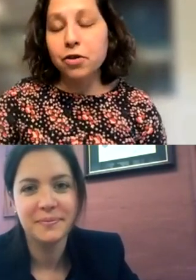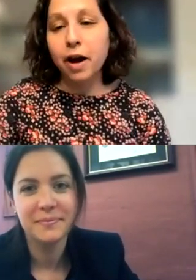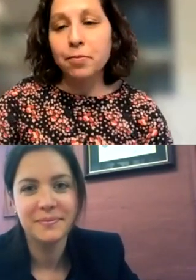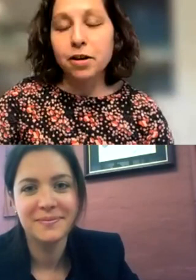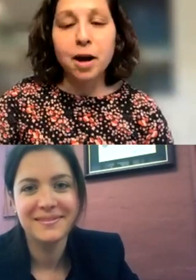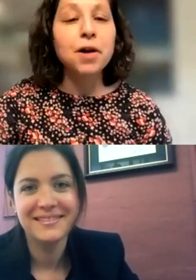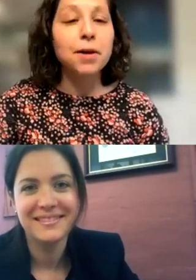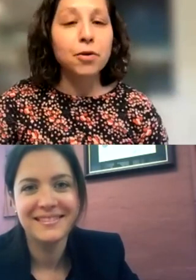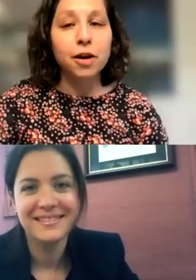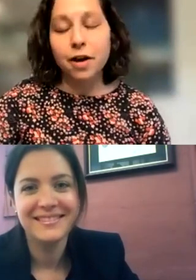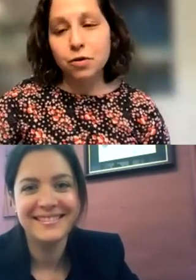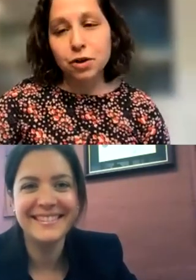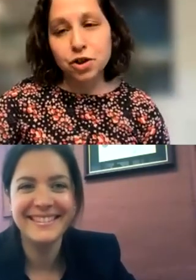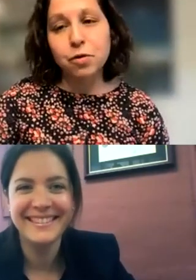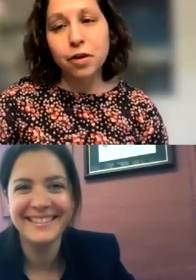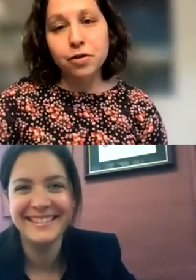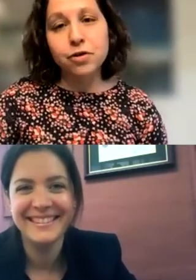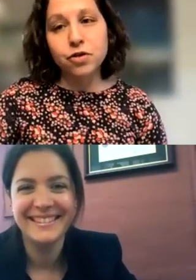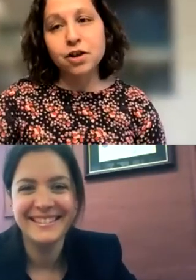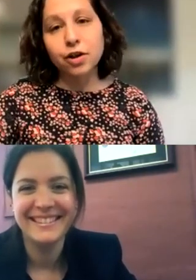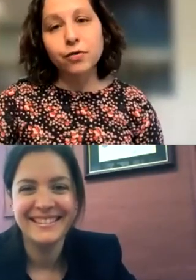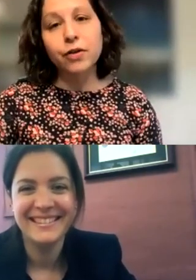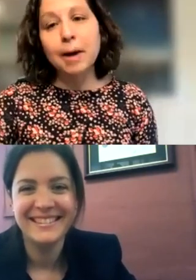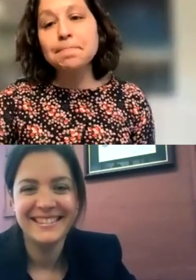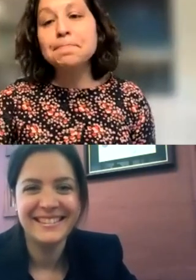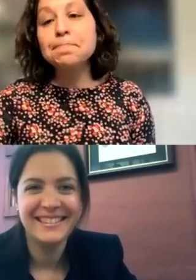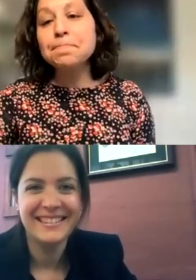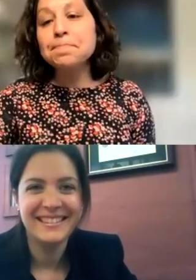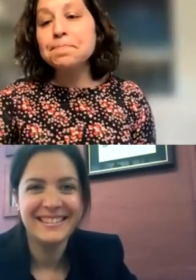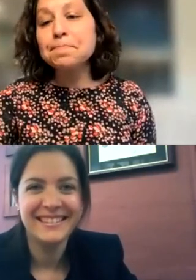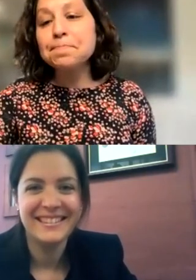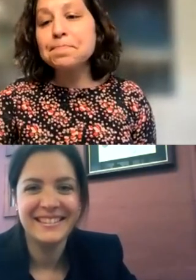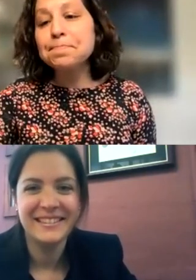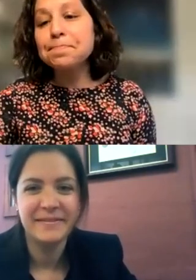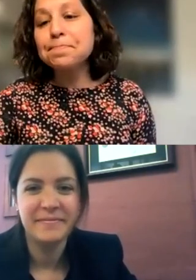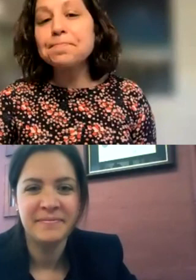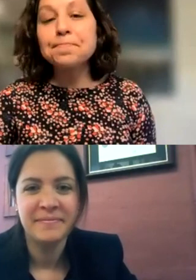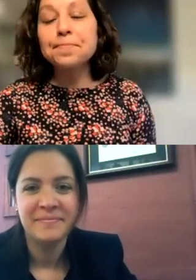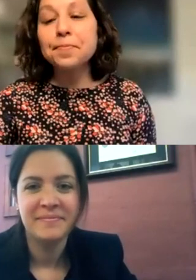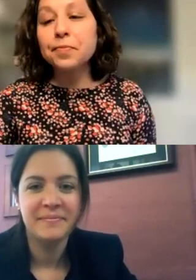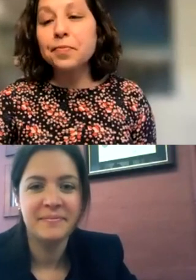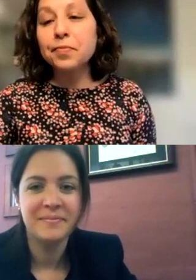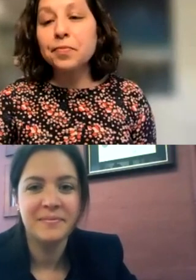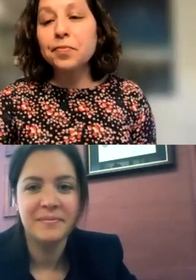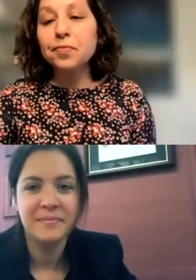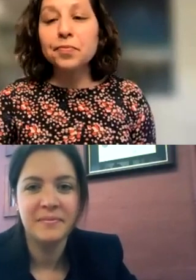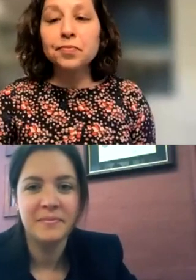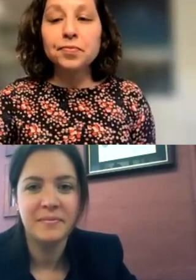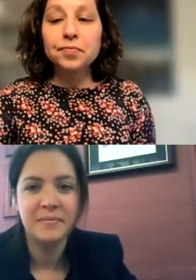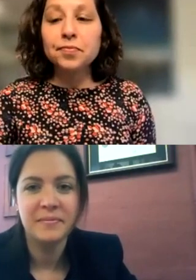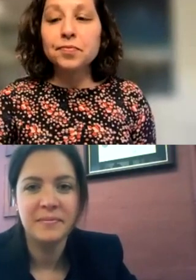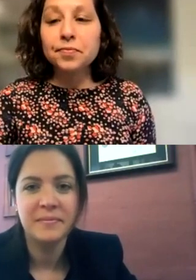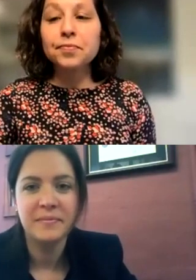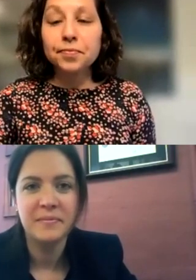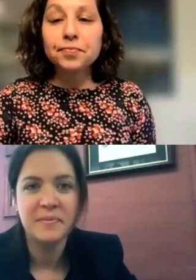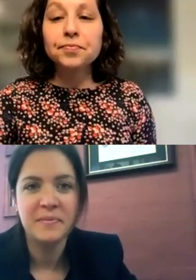So perhaps in an upcoming grand rounds, you can share with us your strategies. It is complicated, as you know. We have published the